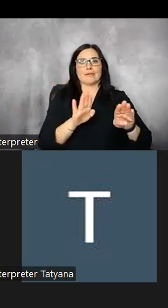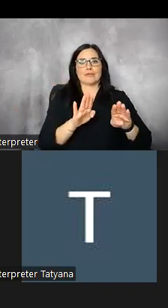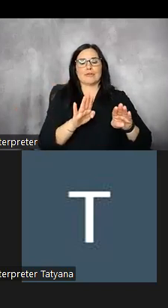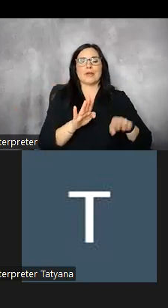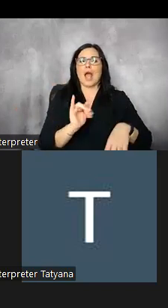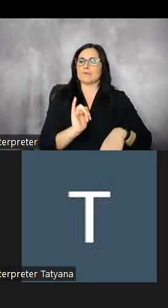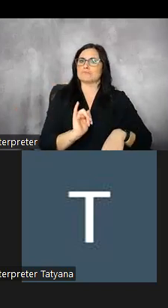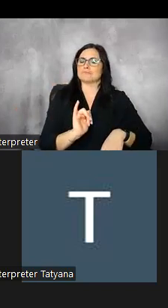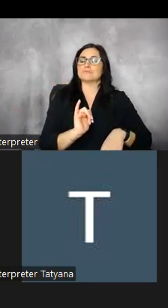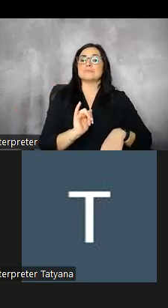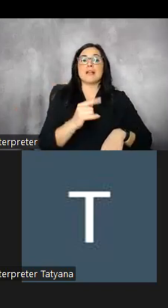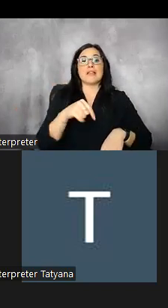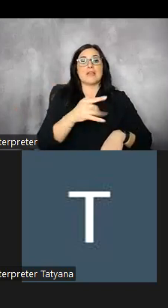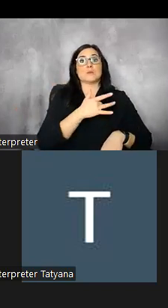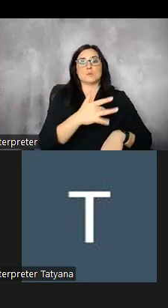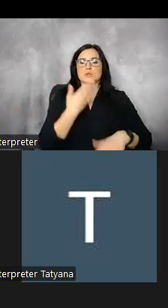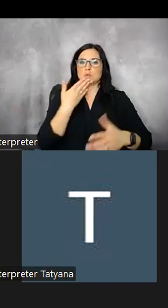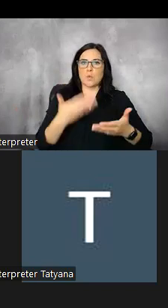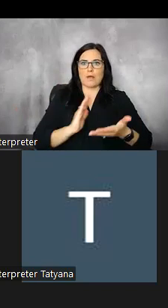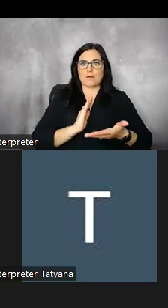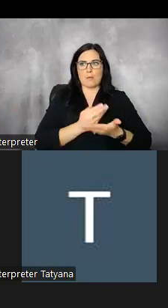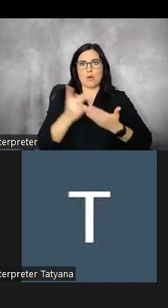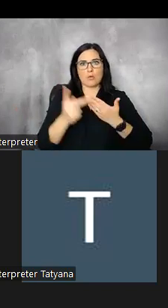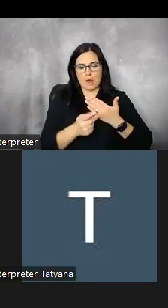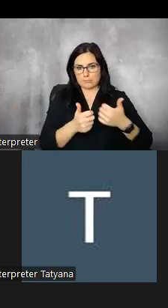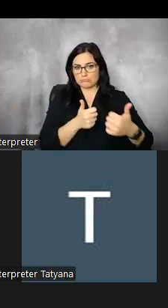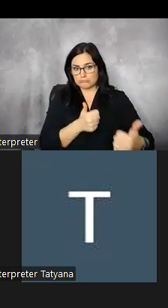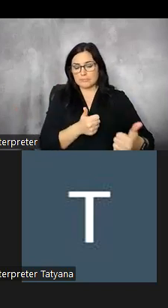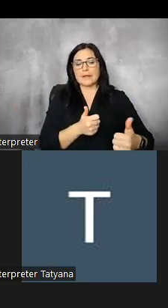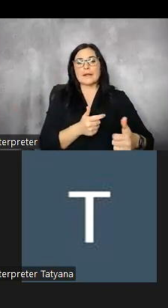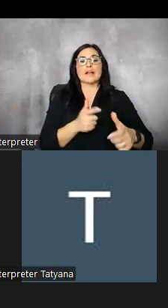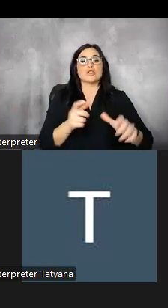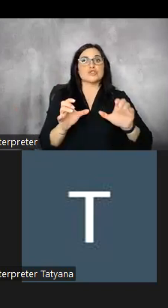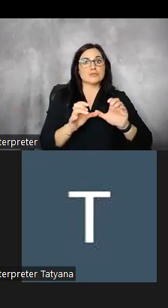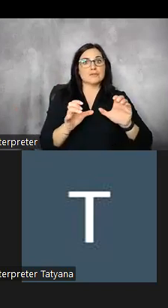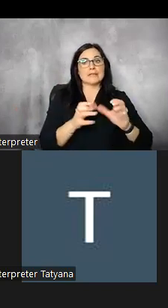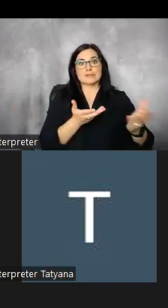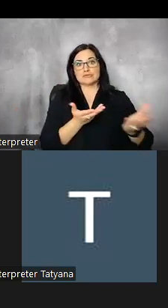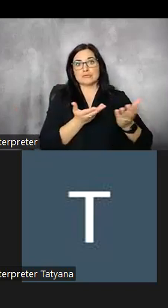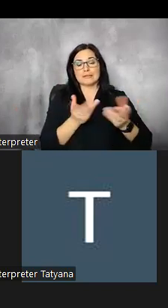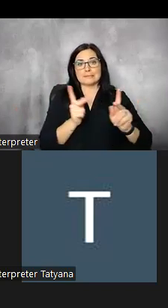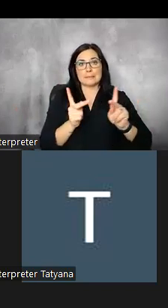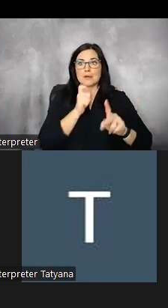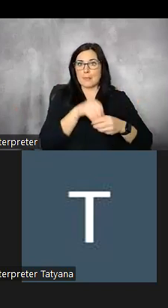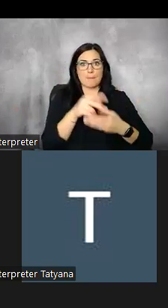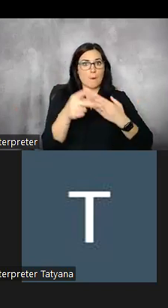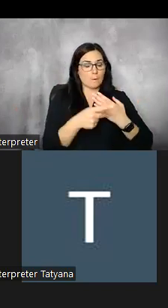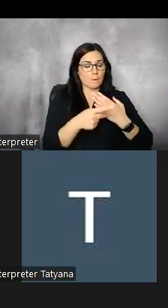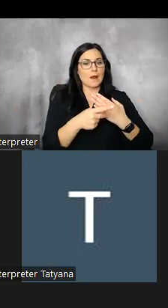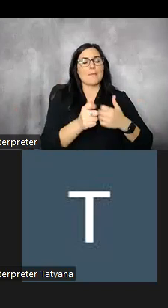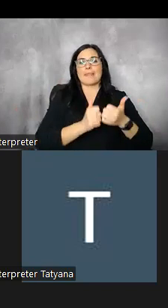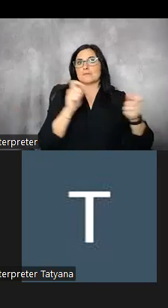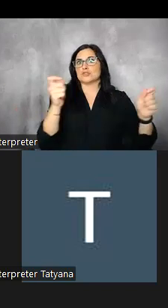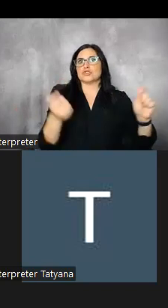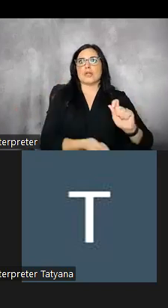terms. They usually do really well in our program. They're servicing people outside of the program and really kind of turn their lives